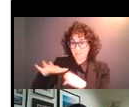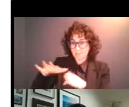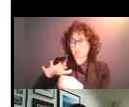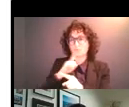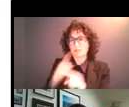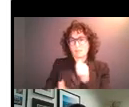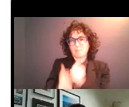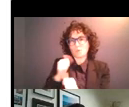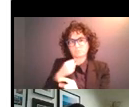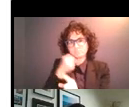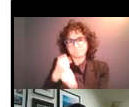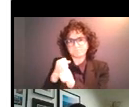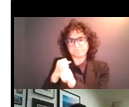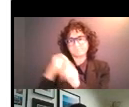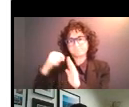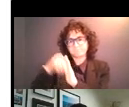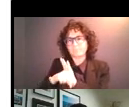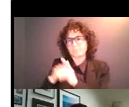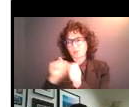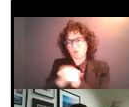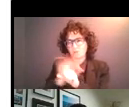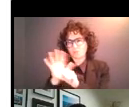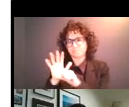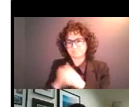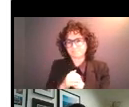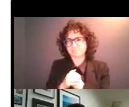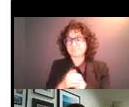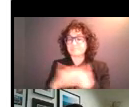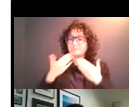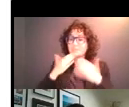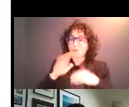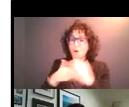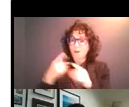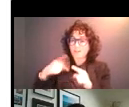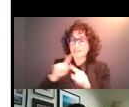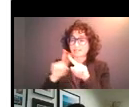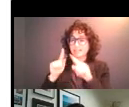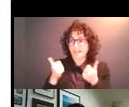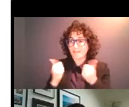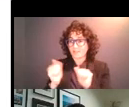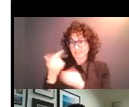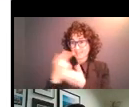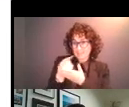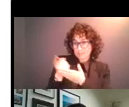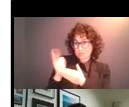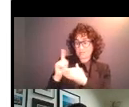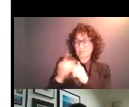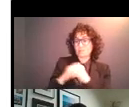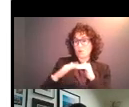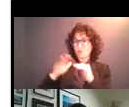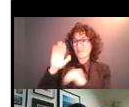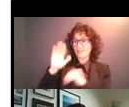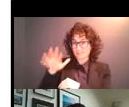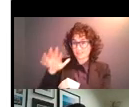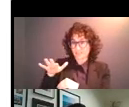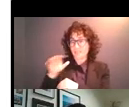the COVID-19 pandemic. And thanks to all these efforts, last week alone, over 55% of vaccine